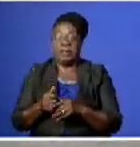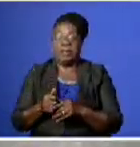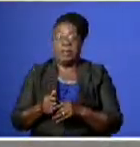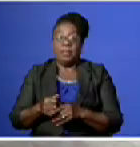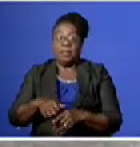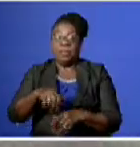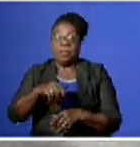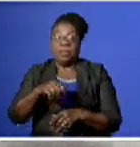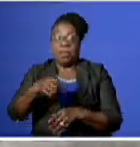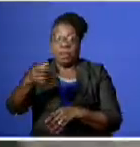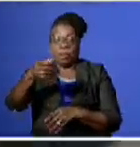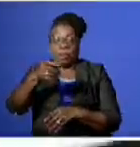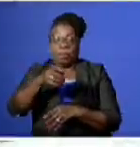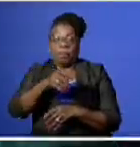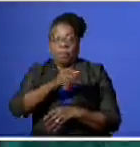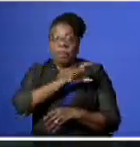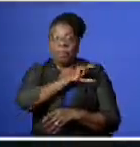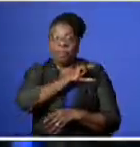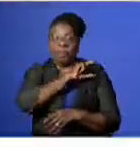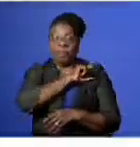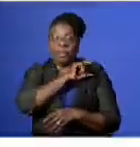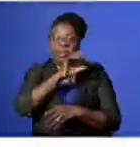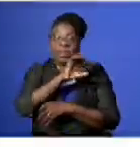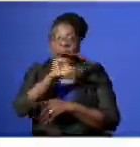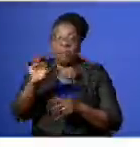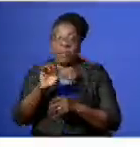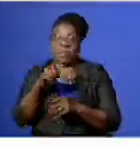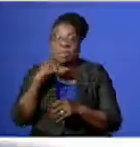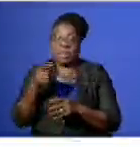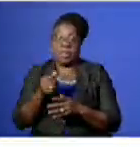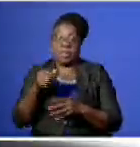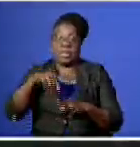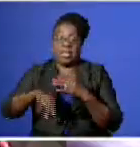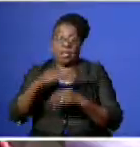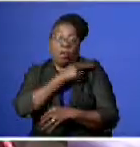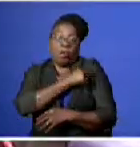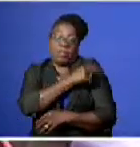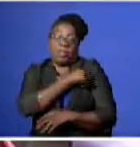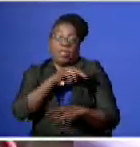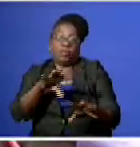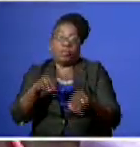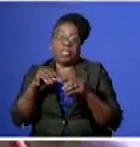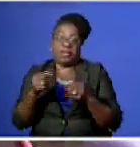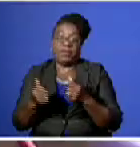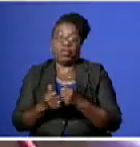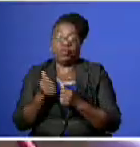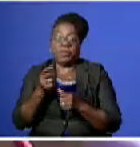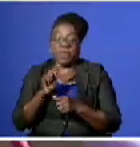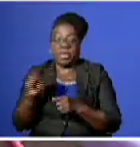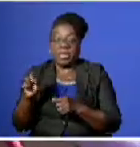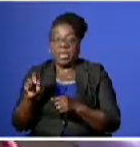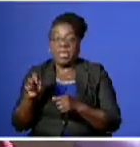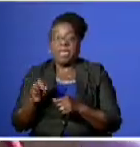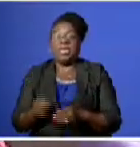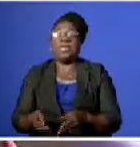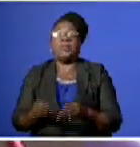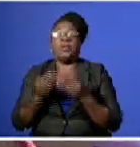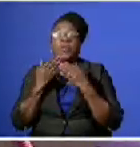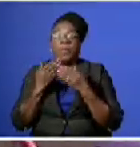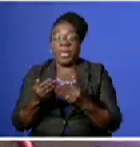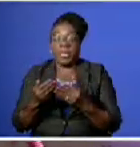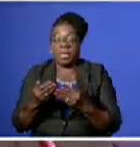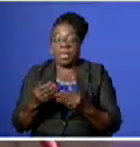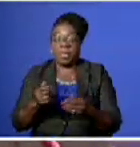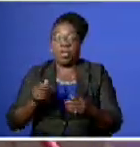confirming the injured officers are in hospital receiving treatment. And I just want to commend the bravery of these